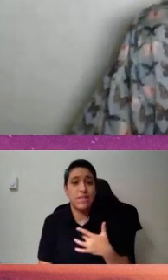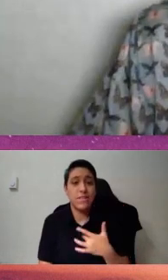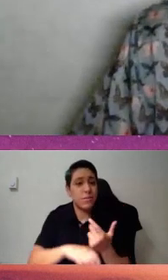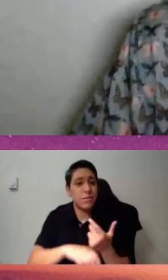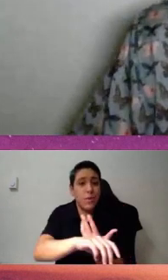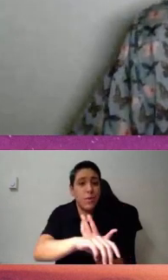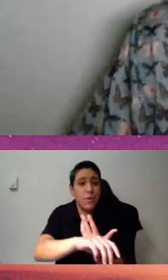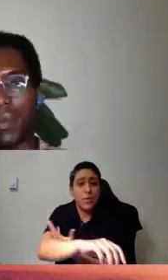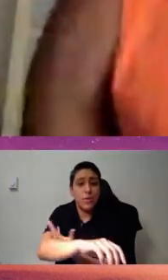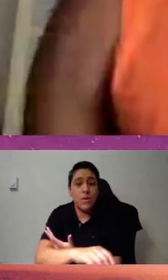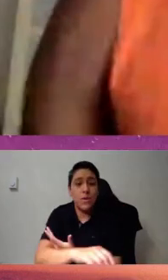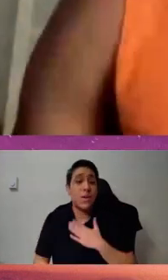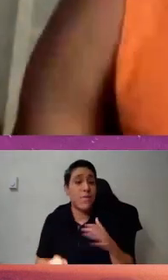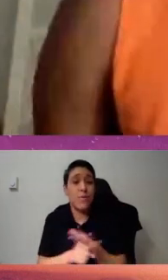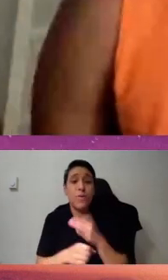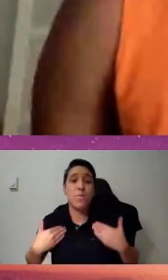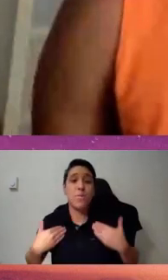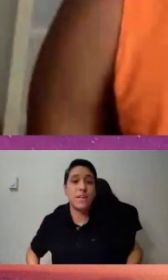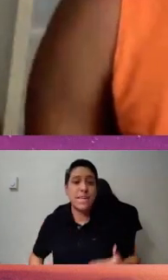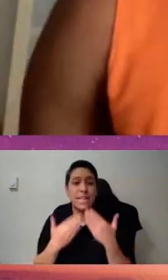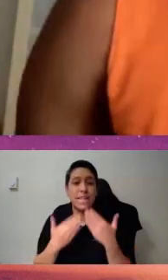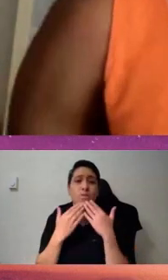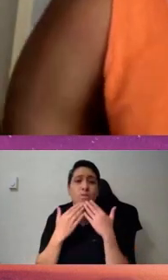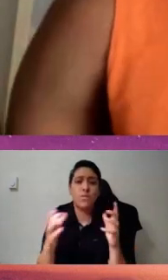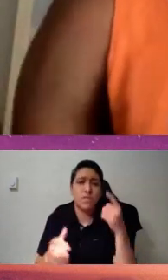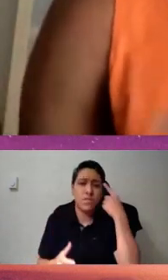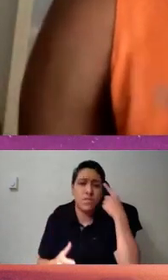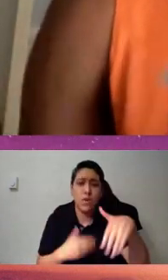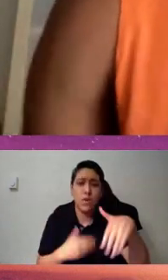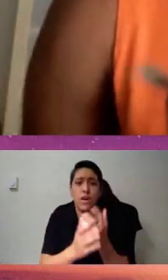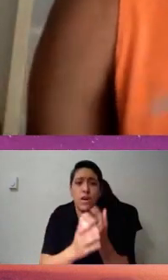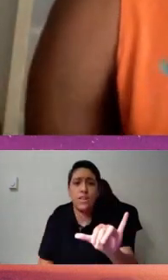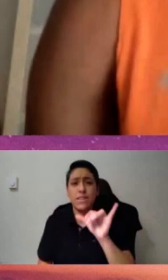Like, thank you so much for all of that. That was so